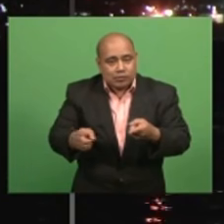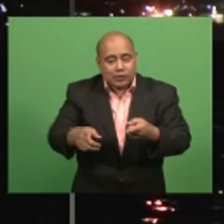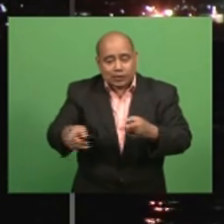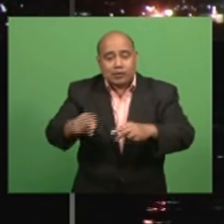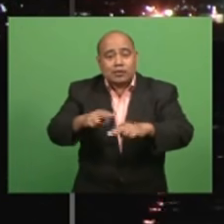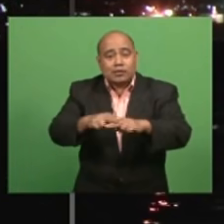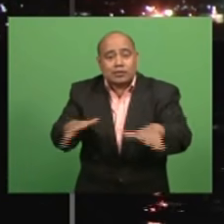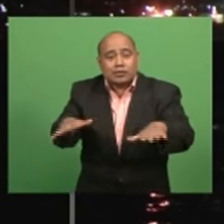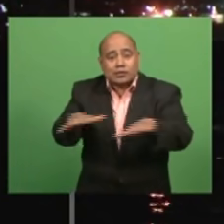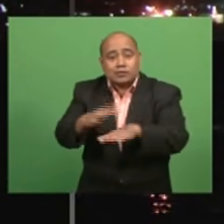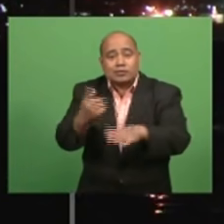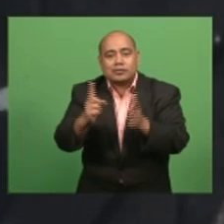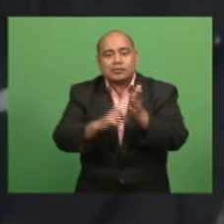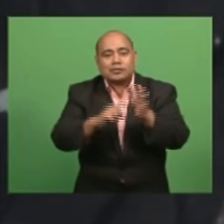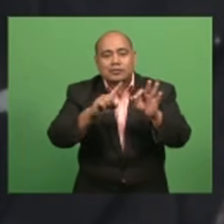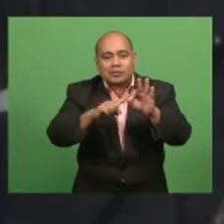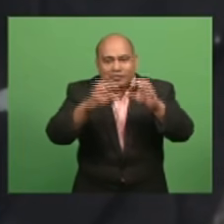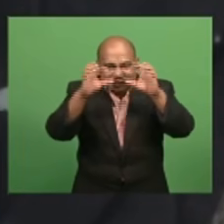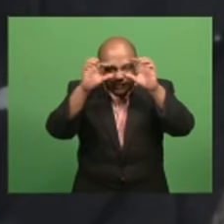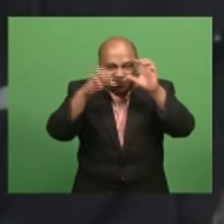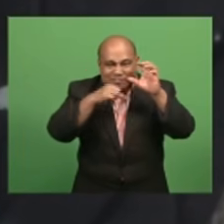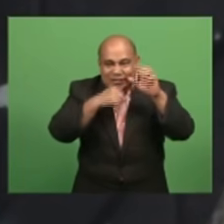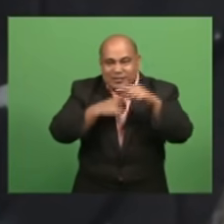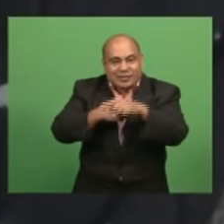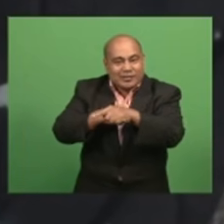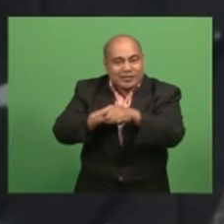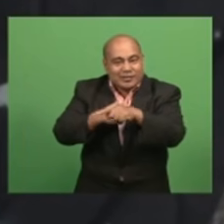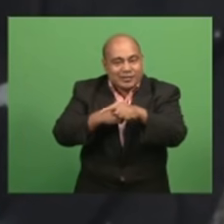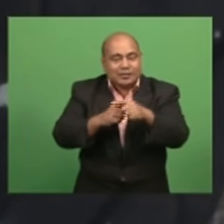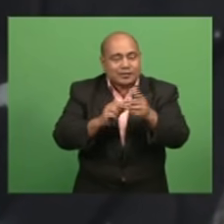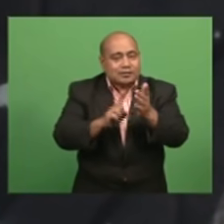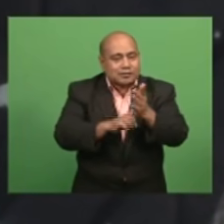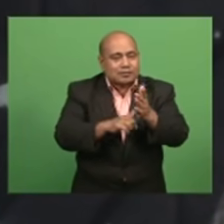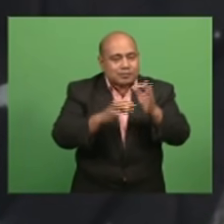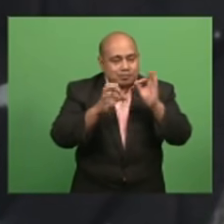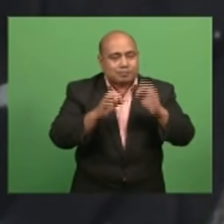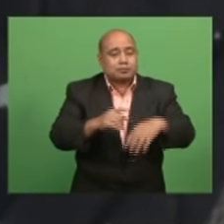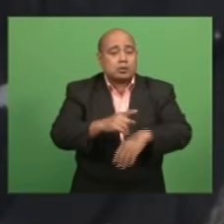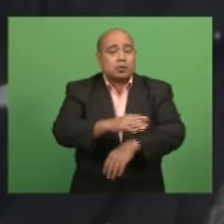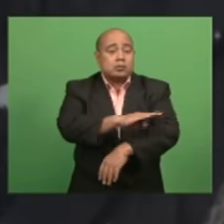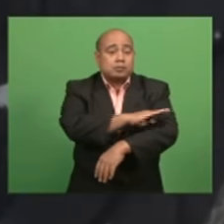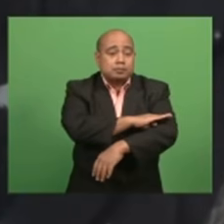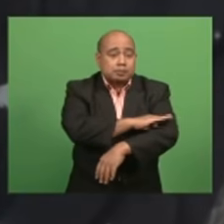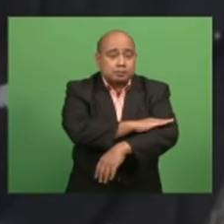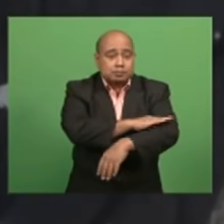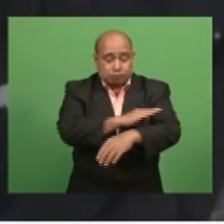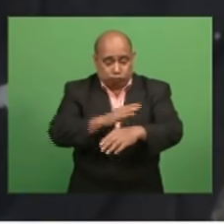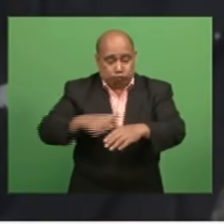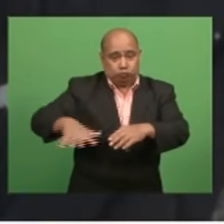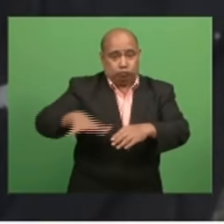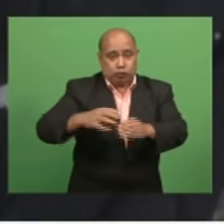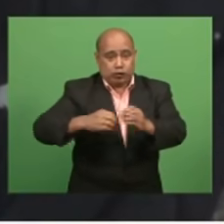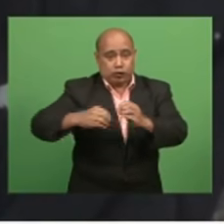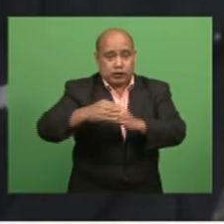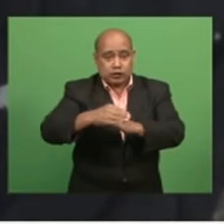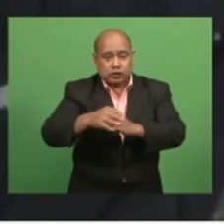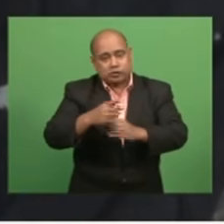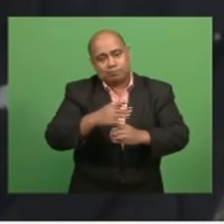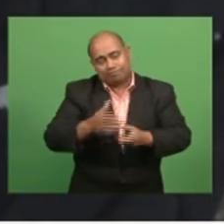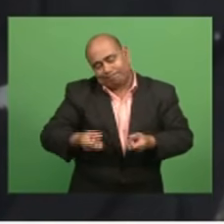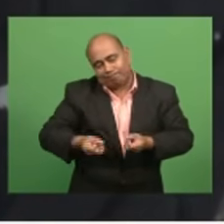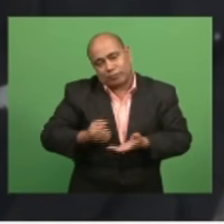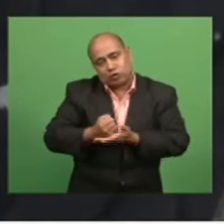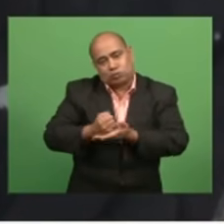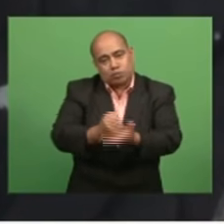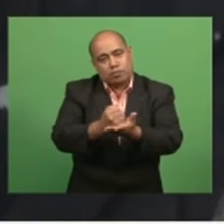Laisani Ngarase. Prime Minister Vurenge Mbaini Marama says his office will facilitate transportation and